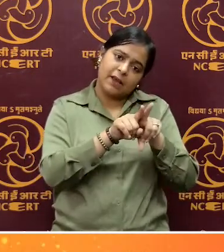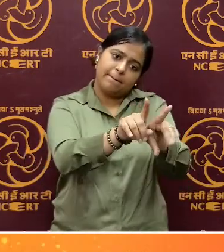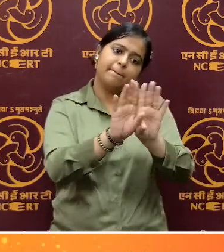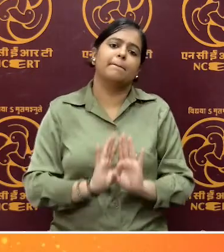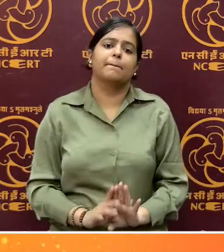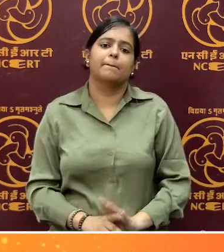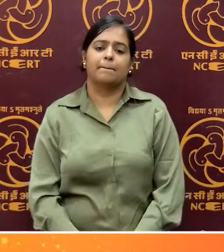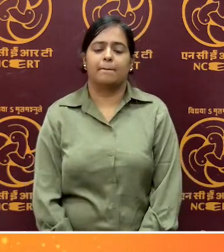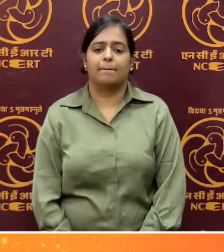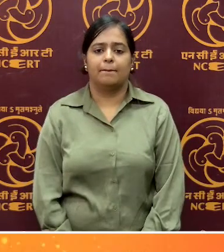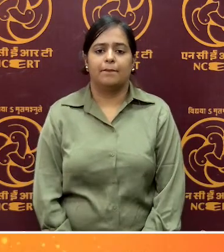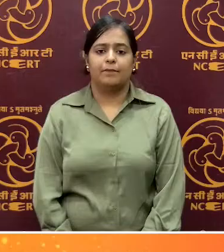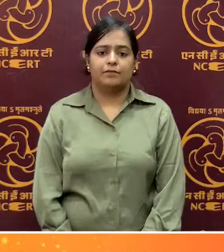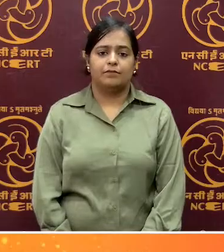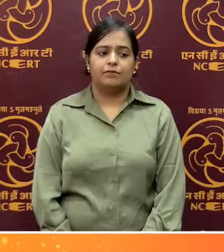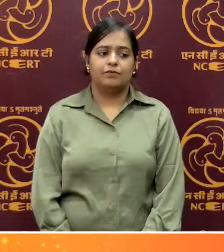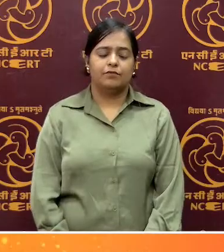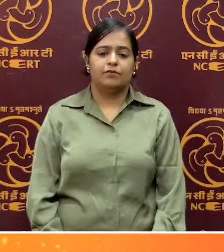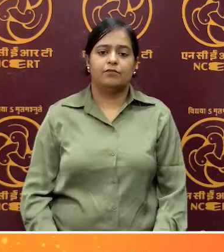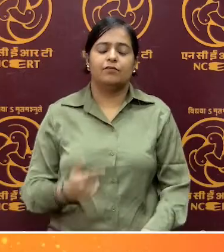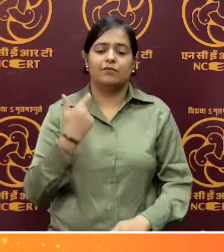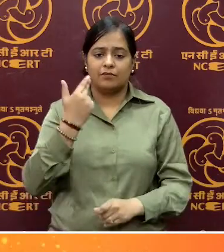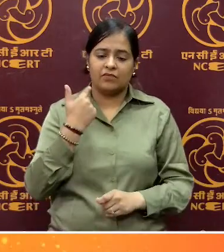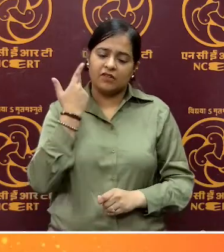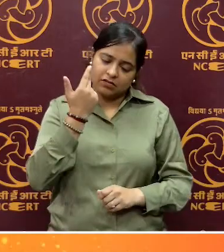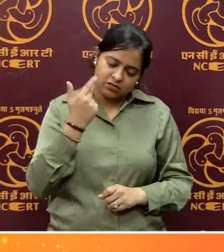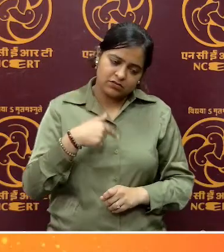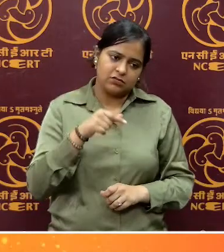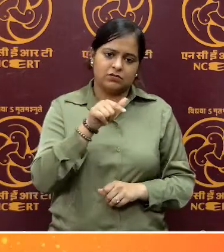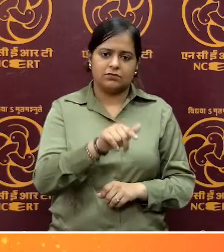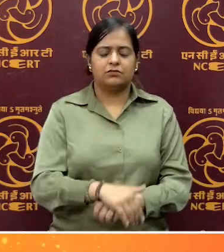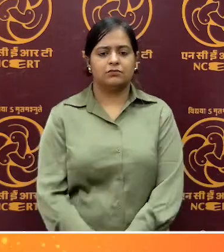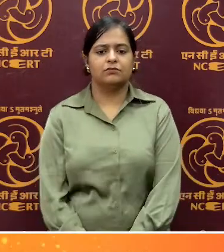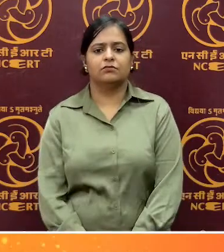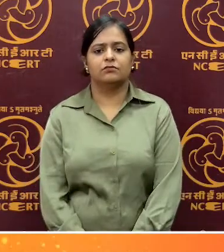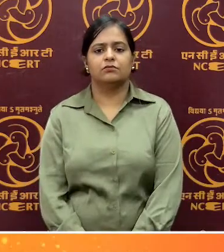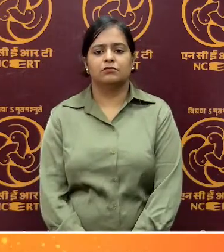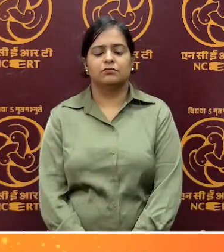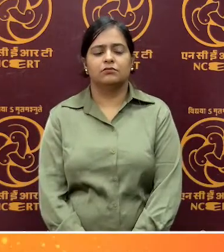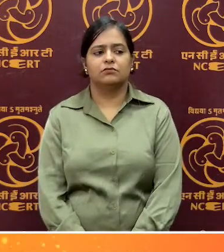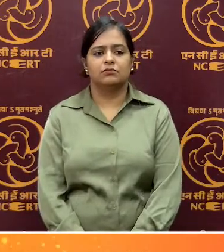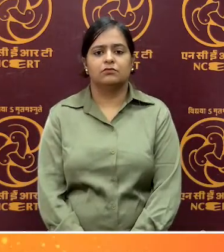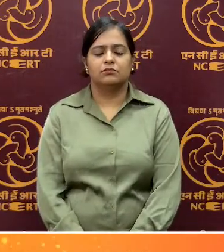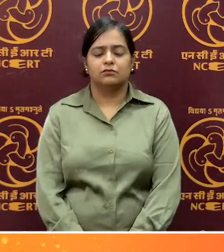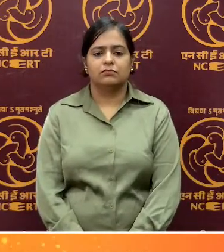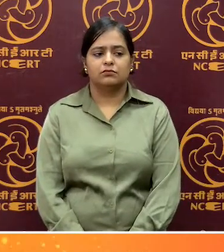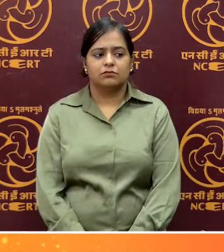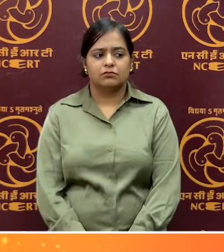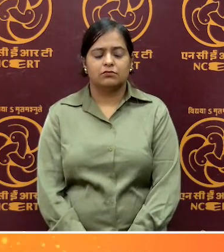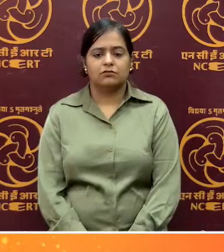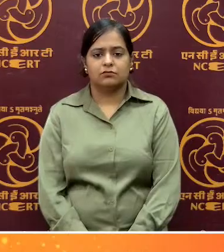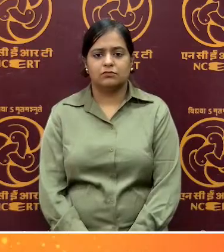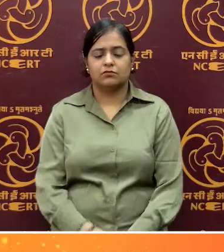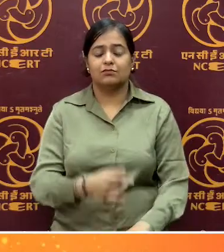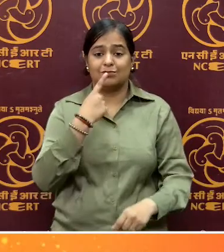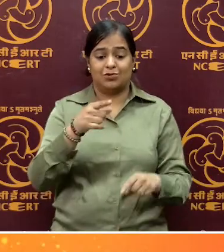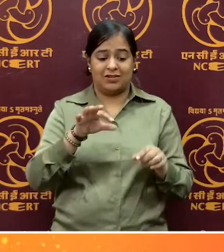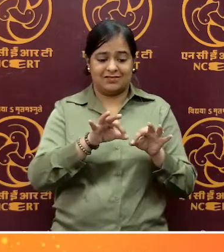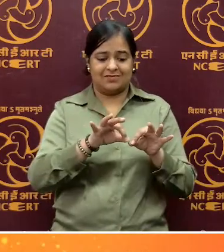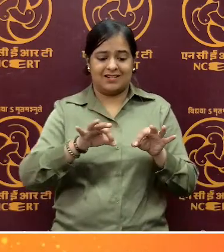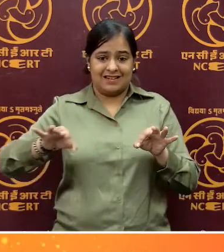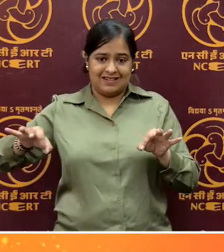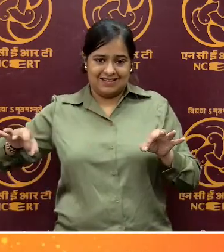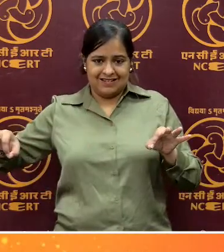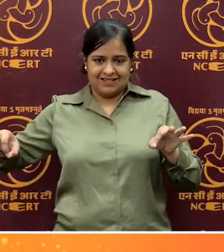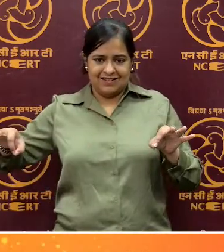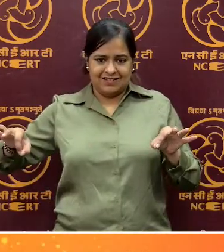the directed line. That means a line will be given to us, and the directed lines, the vectors that we are talking